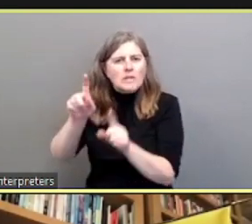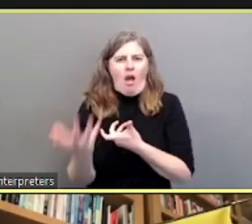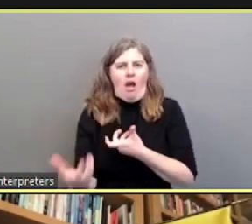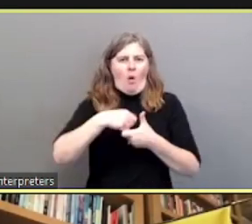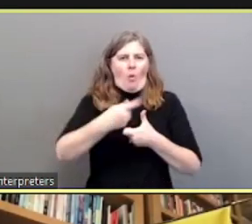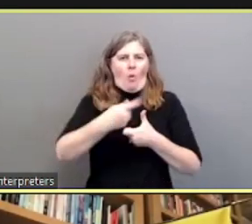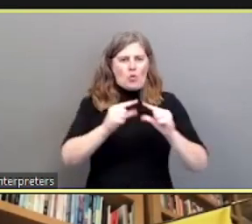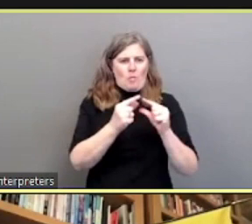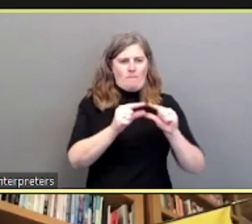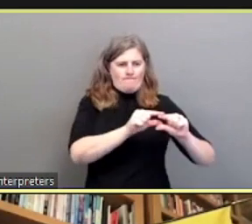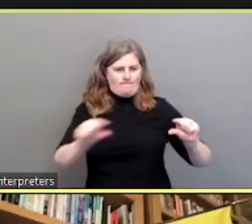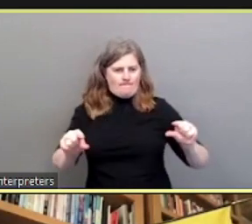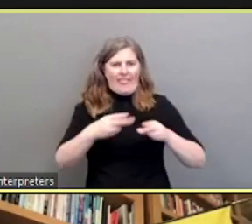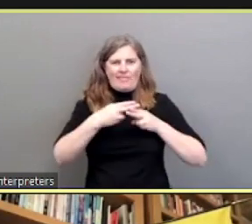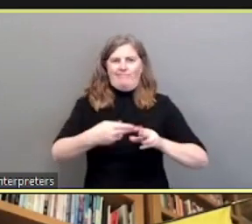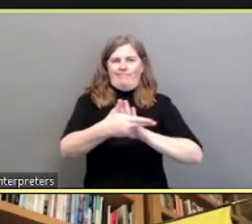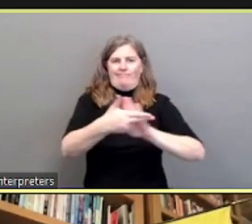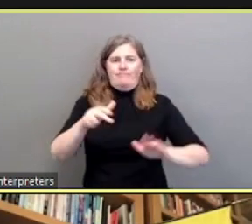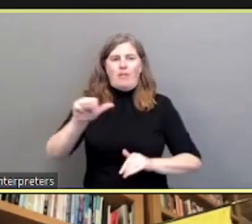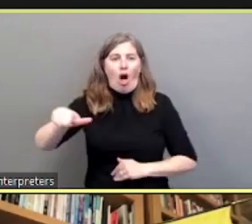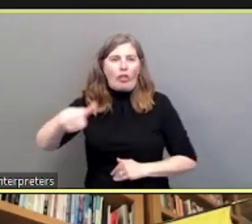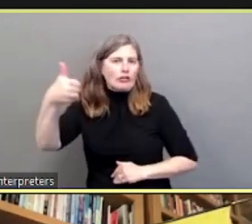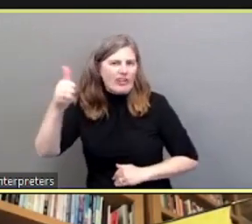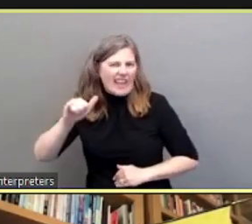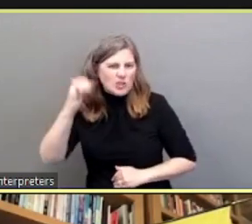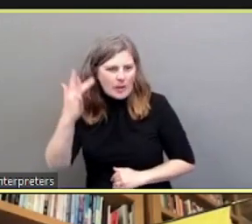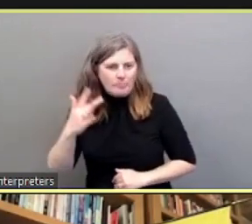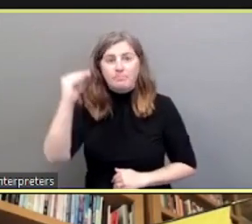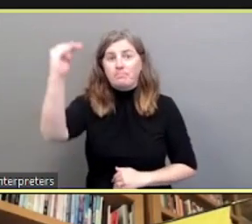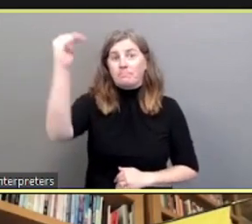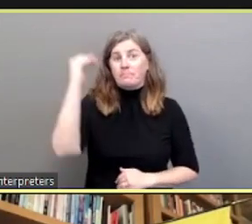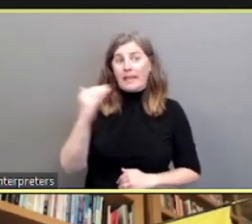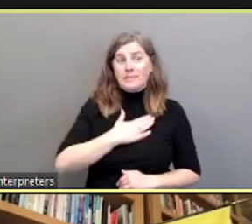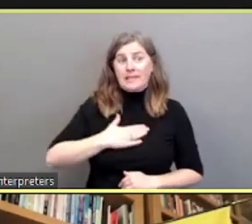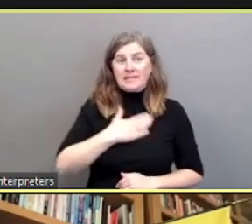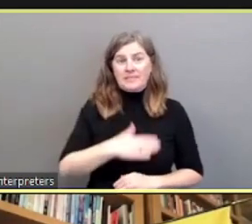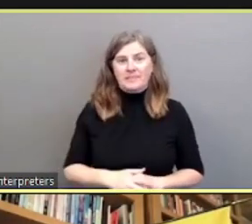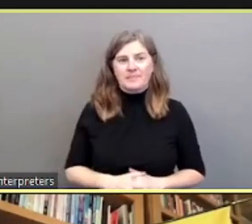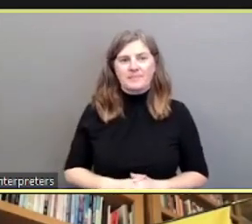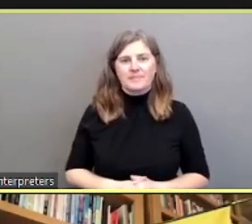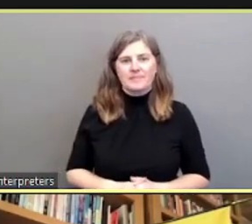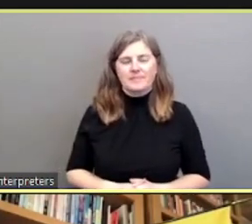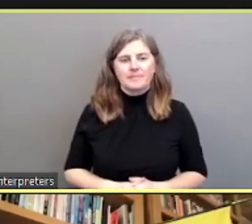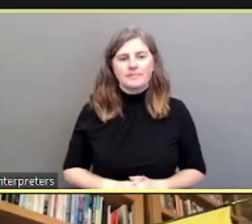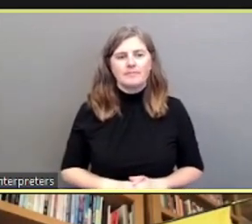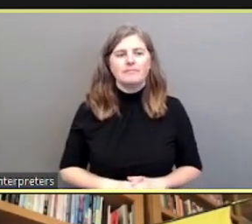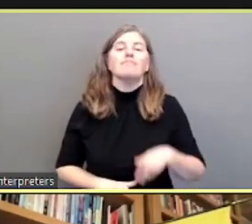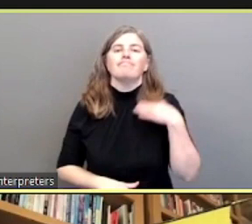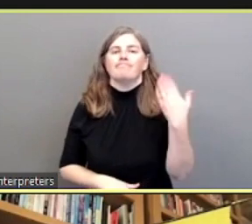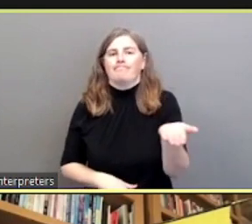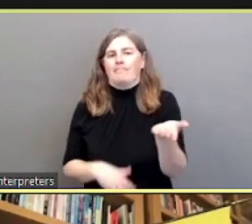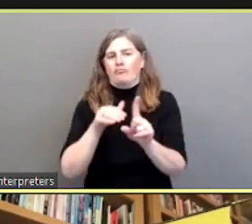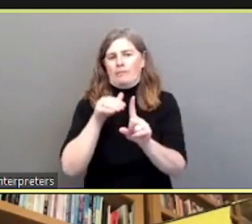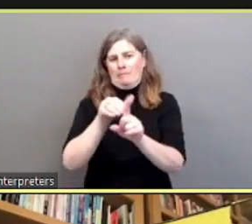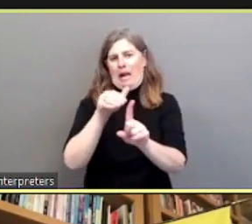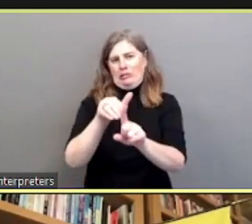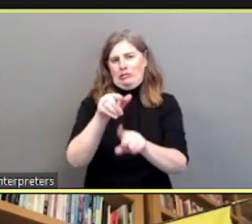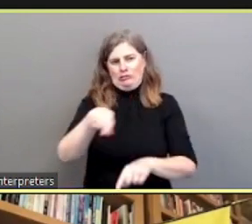that has been growing. Next slide, please. So yeah, here's the reminder.